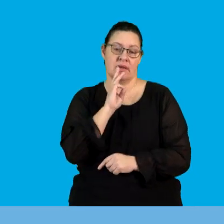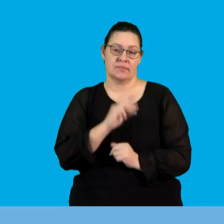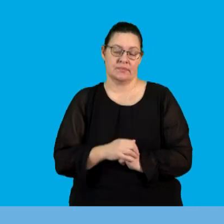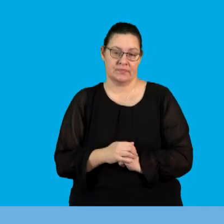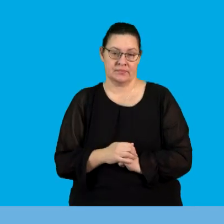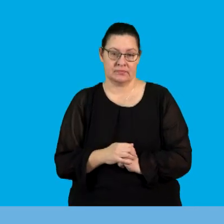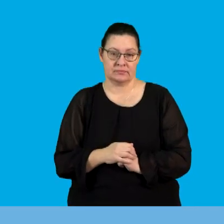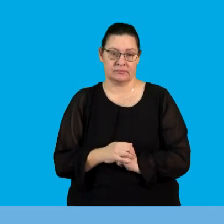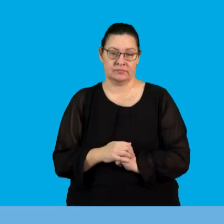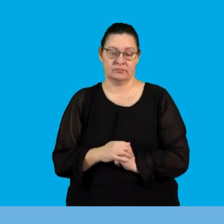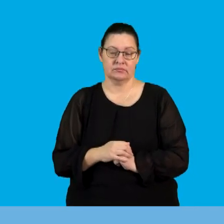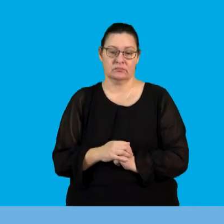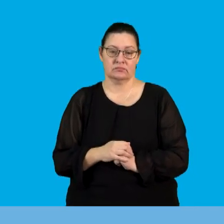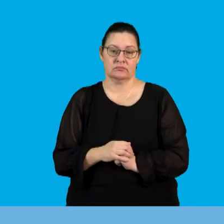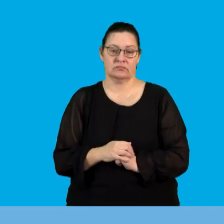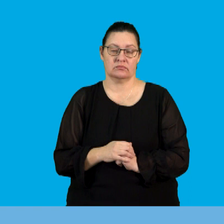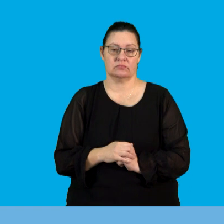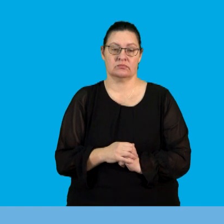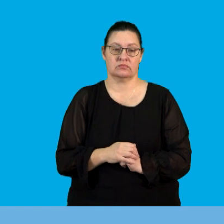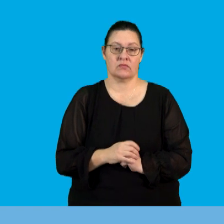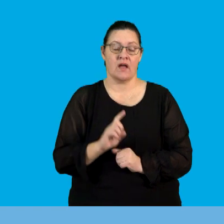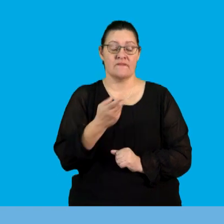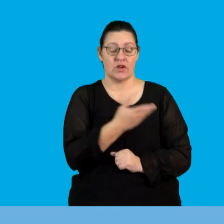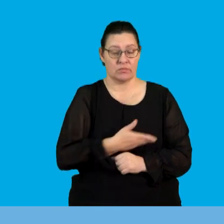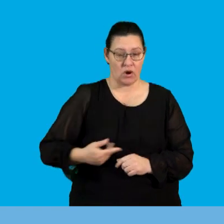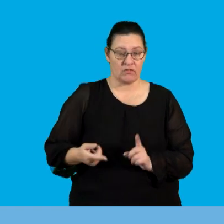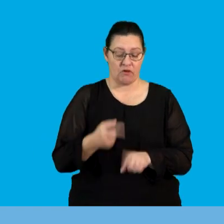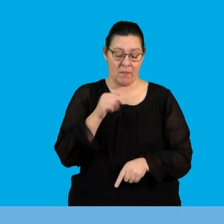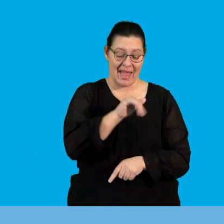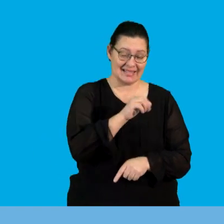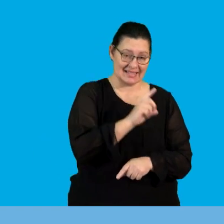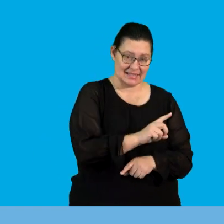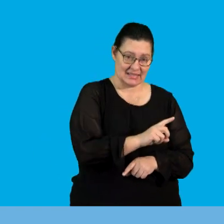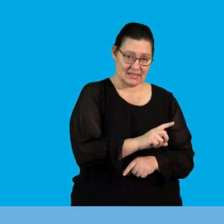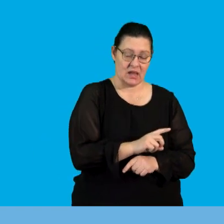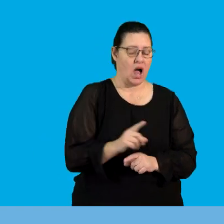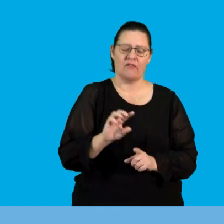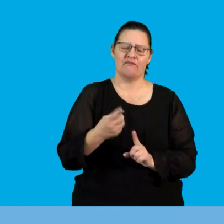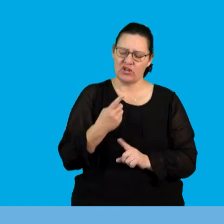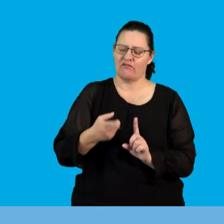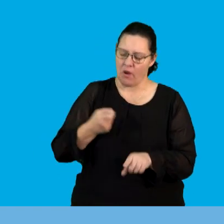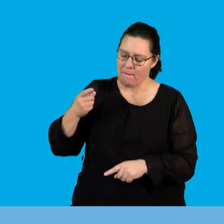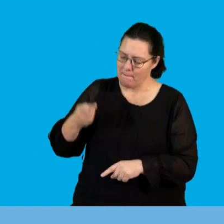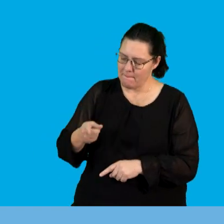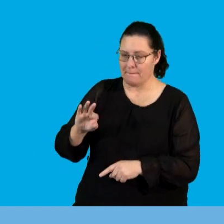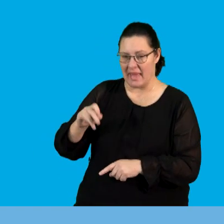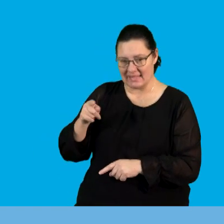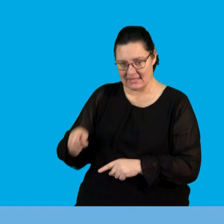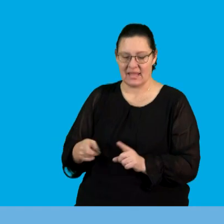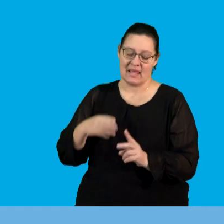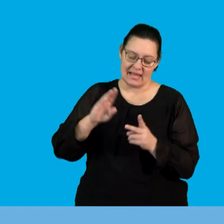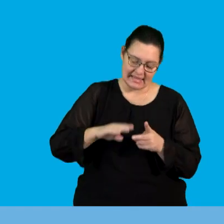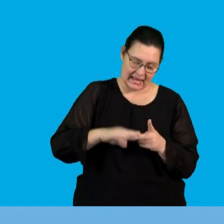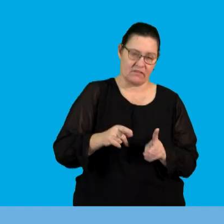and water. Remember, the name of the salt, the first part comes from the acid being comes from the base being the